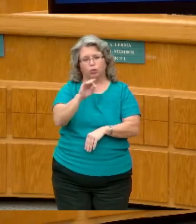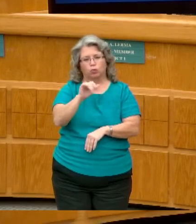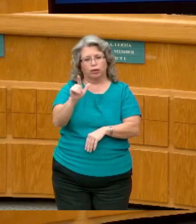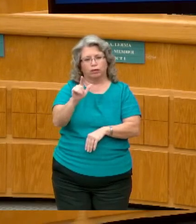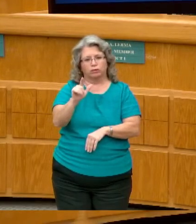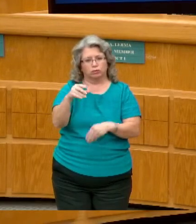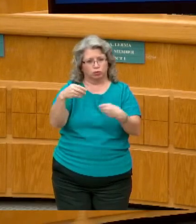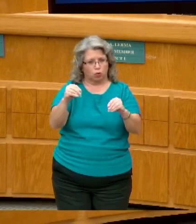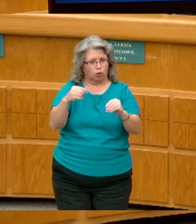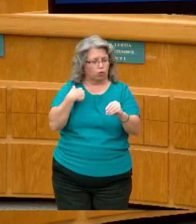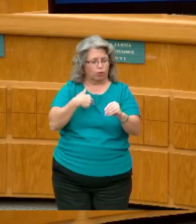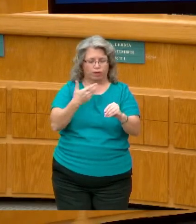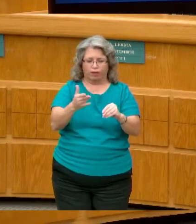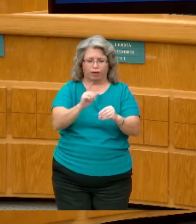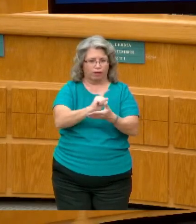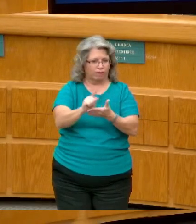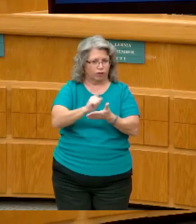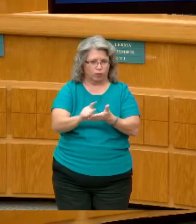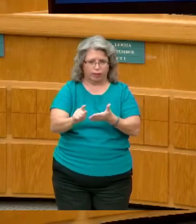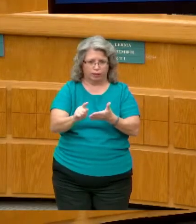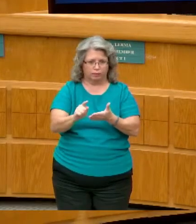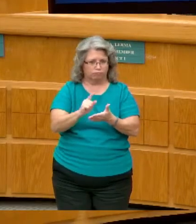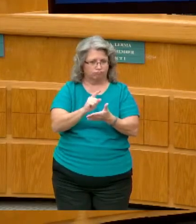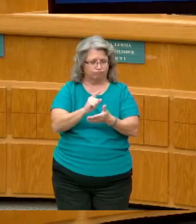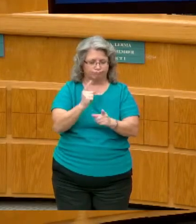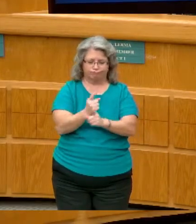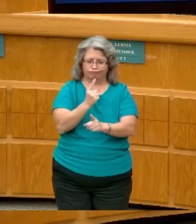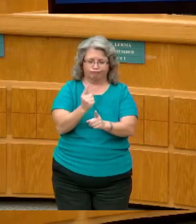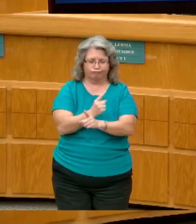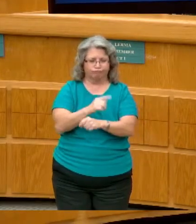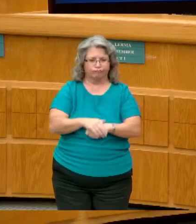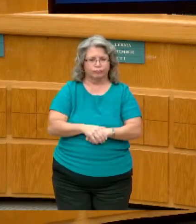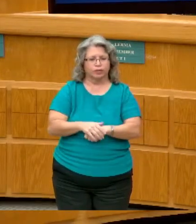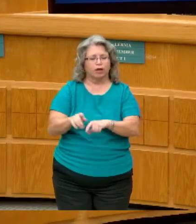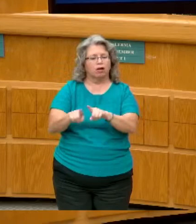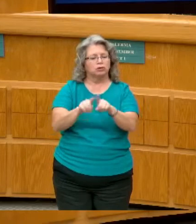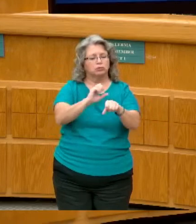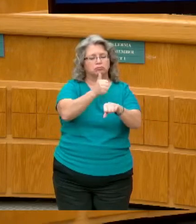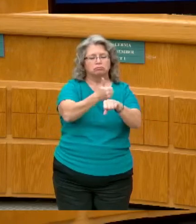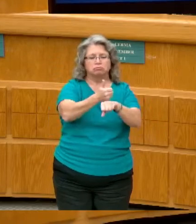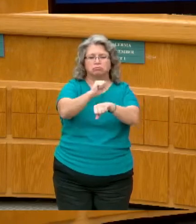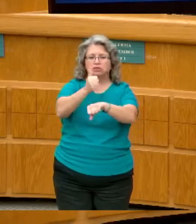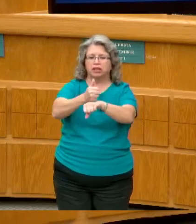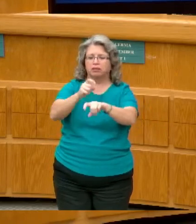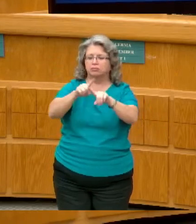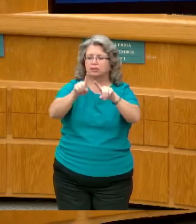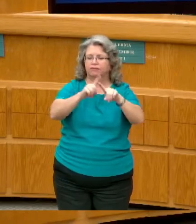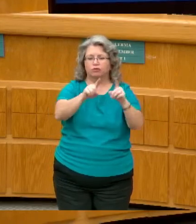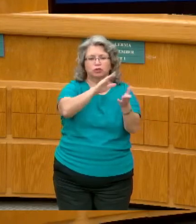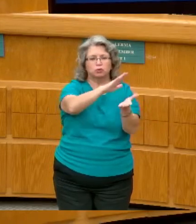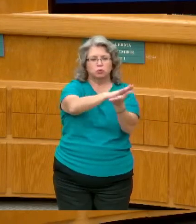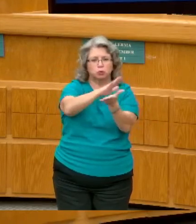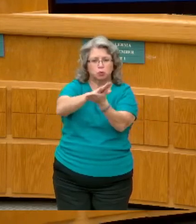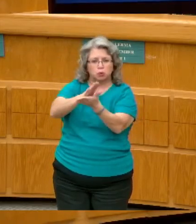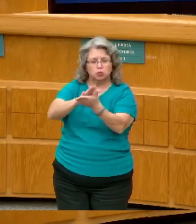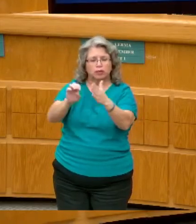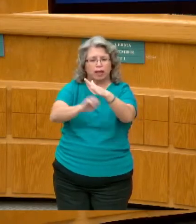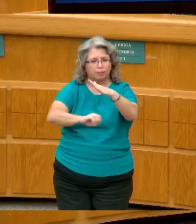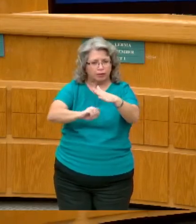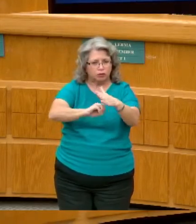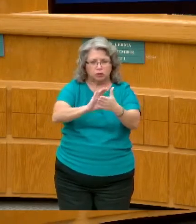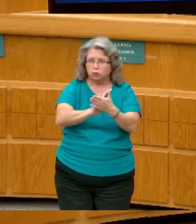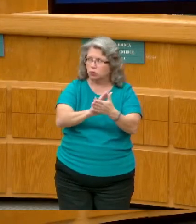And we're still at the different schools. We're at the different elementaries, and these are some of the elementaries that we will be at next